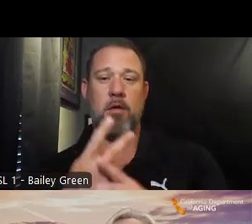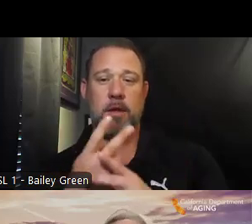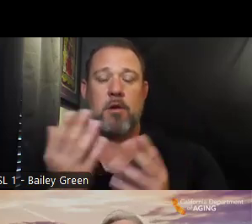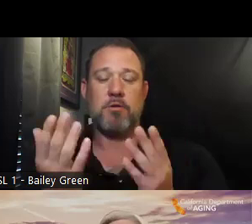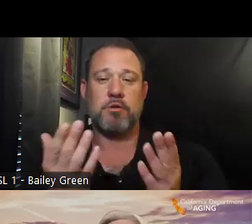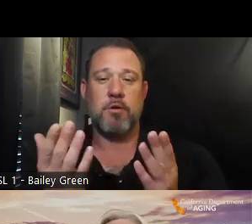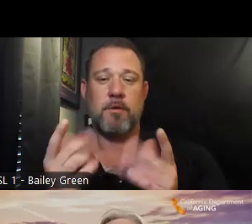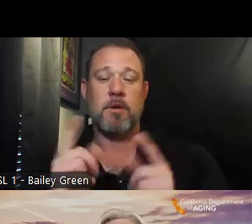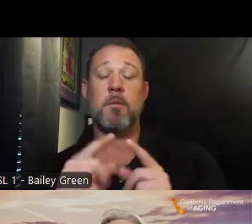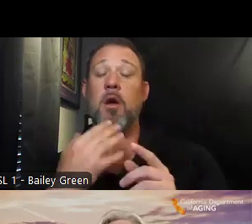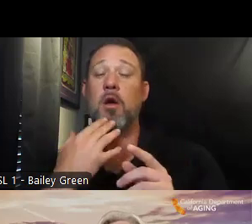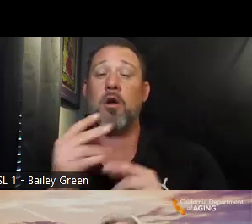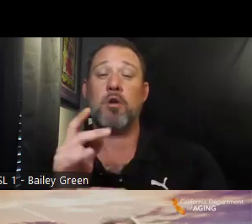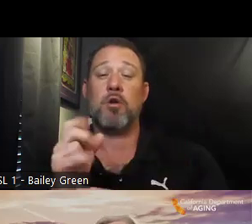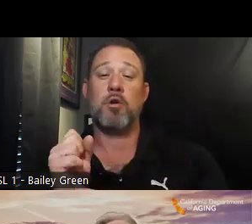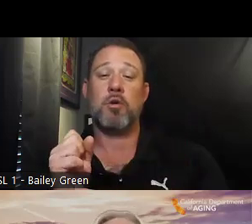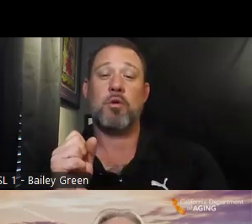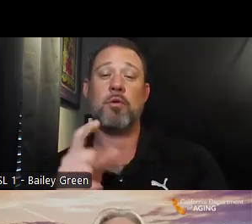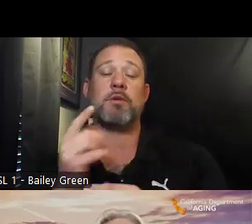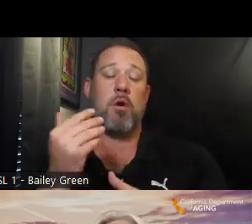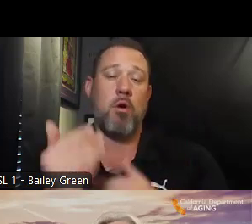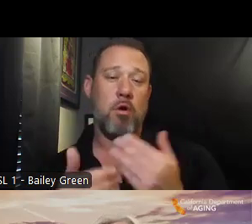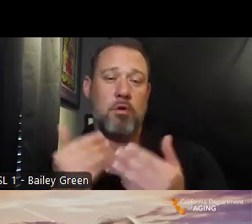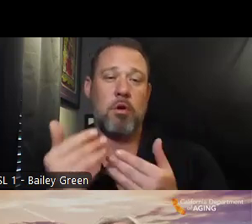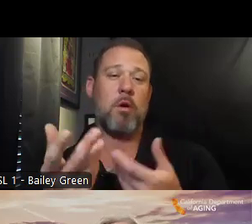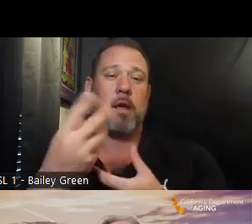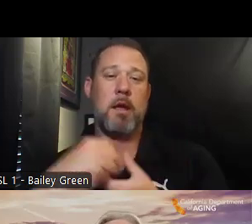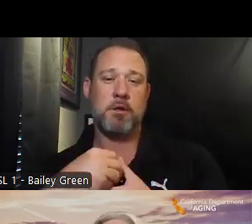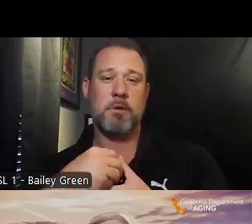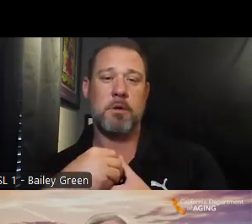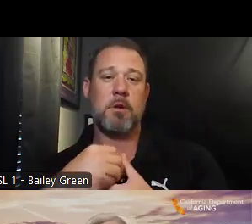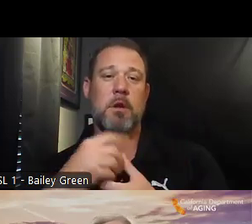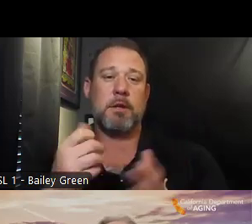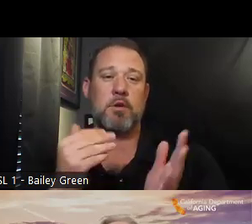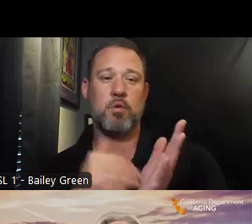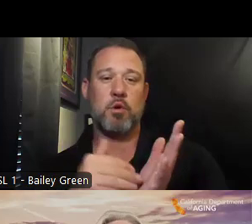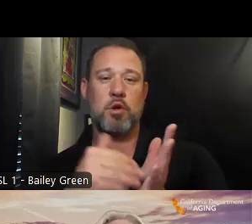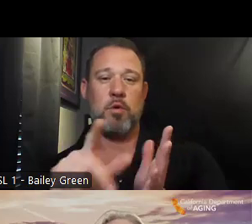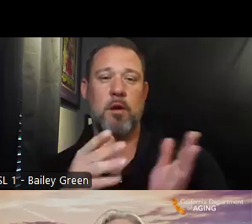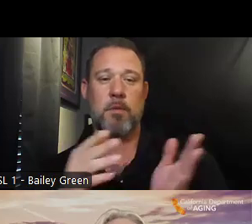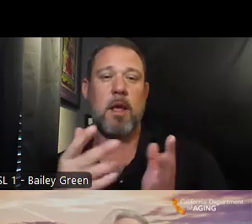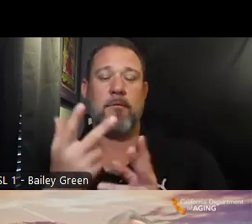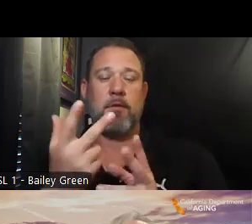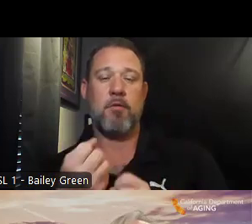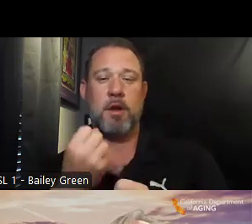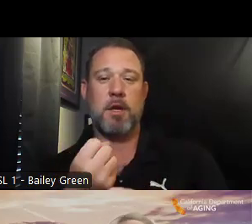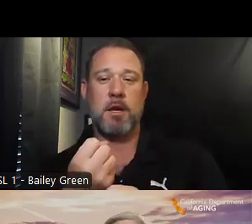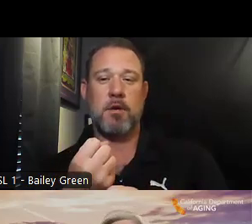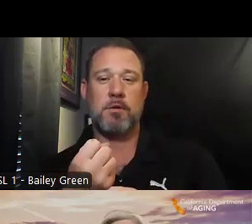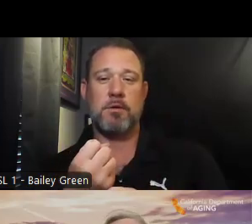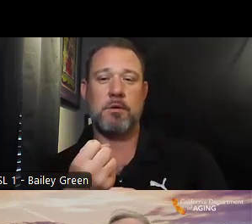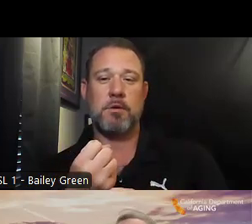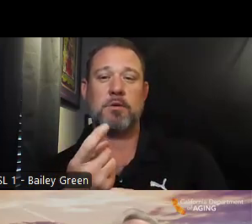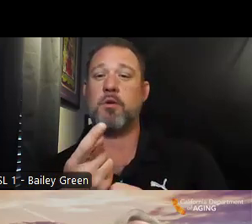Services. But the good news is that this is ongoing engagement, and they need to renew their plans every 3 years. So if